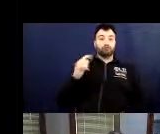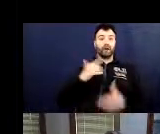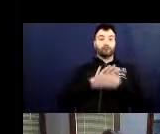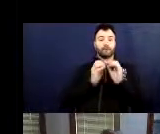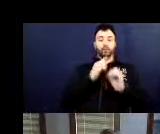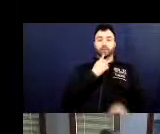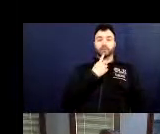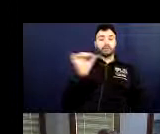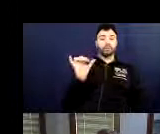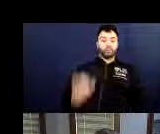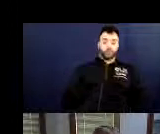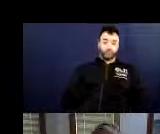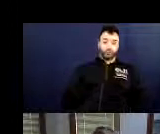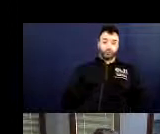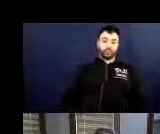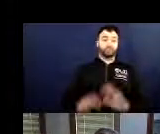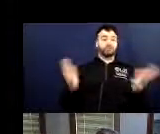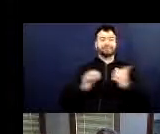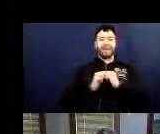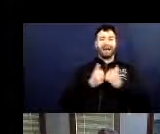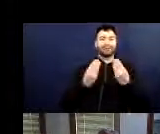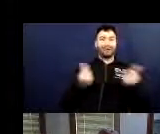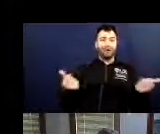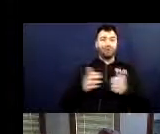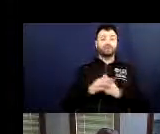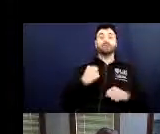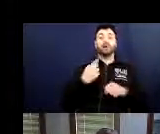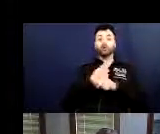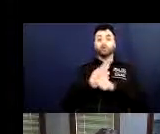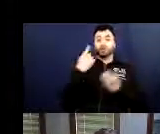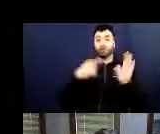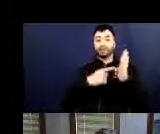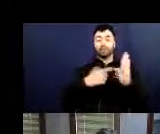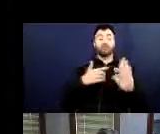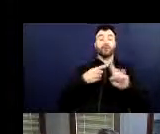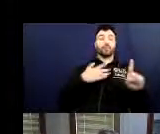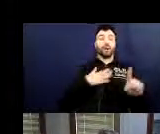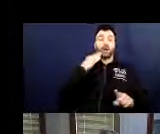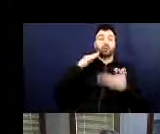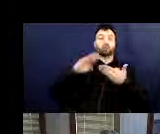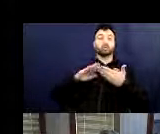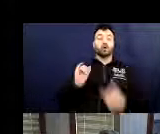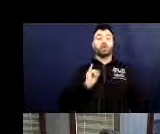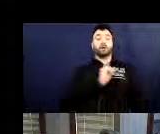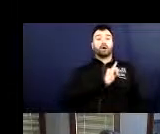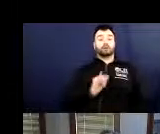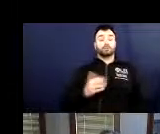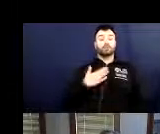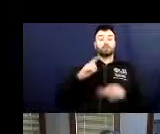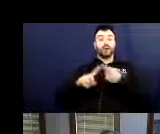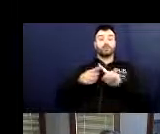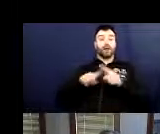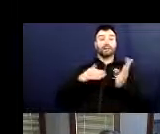can be done? Well, I'm using an Ithaca example because I know it the best. Happens to be a friend of mine, Dr.